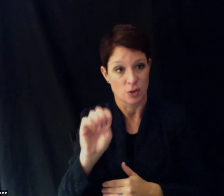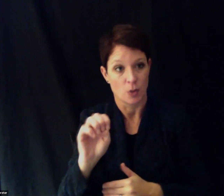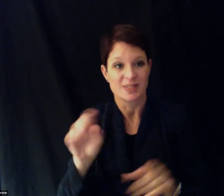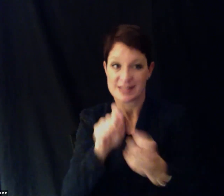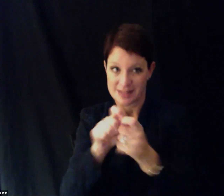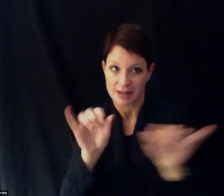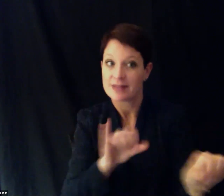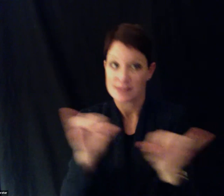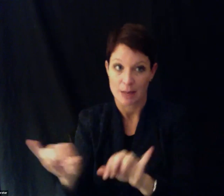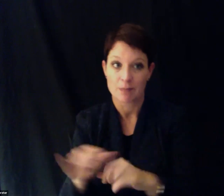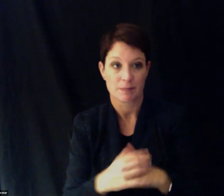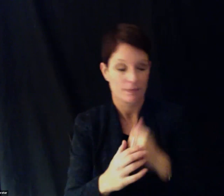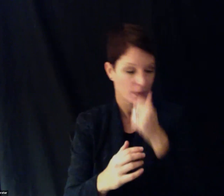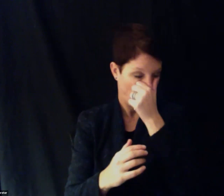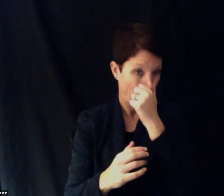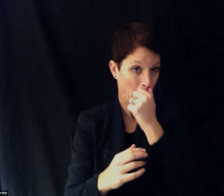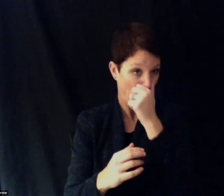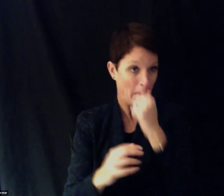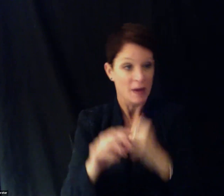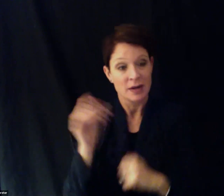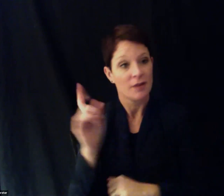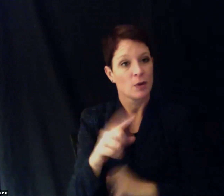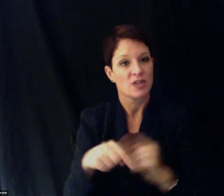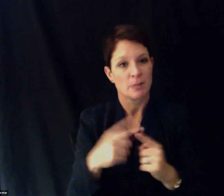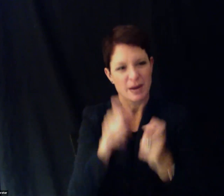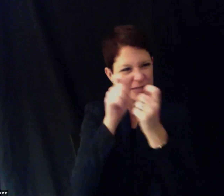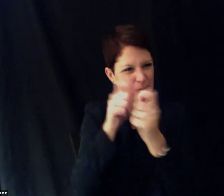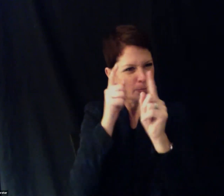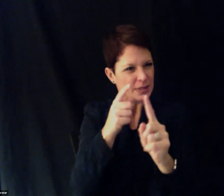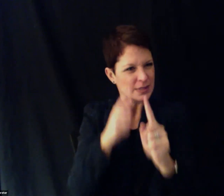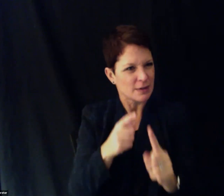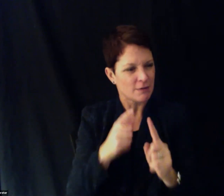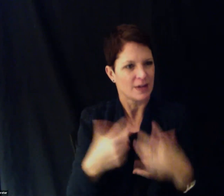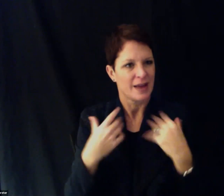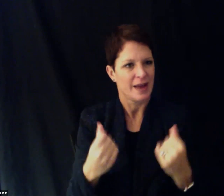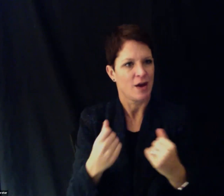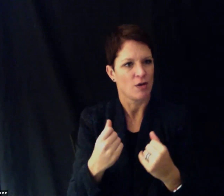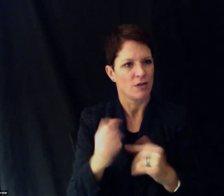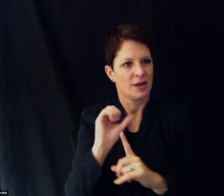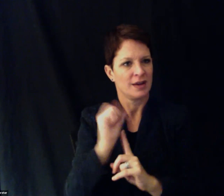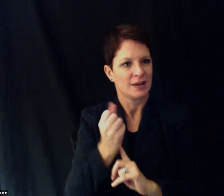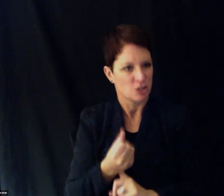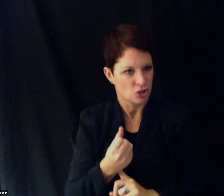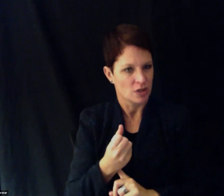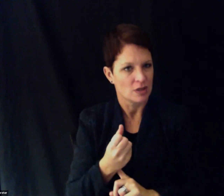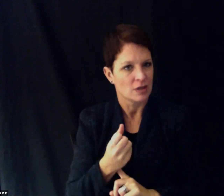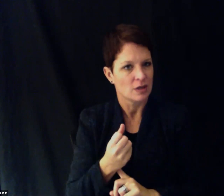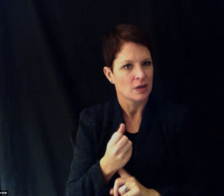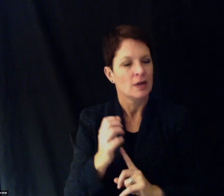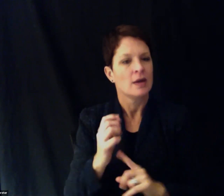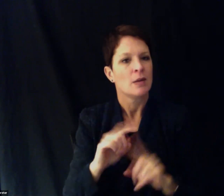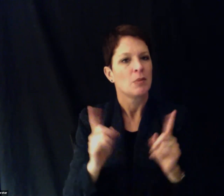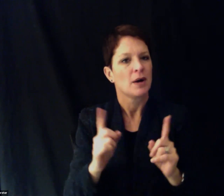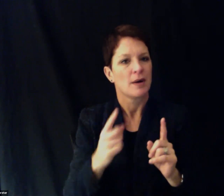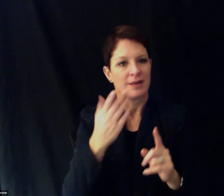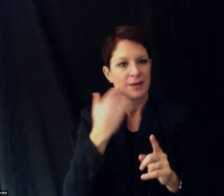Great. And then I see another question here kind of about the specific underlying health conditions. And we can, I think the best way to answer that is